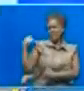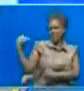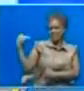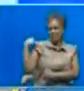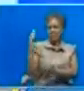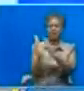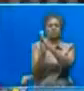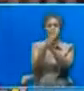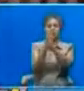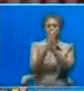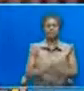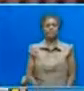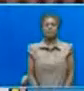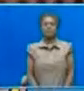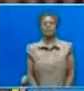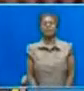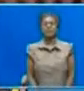story.